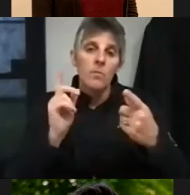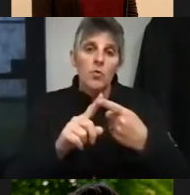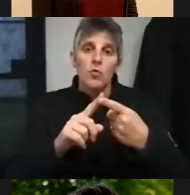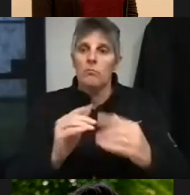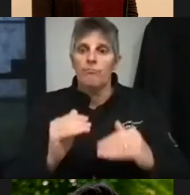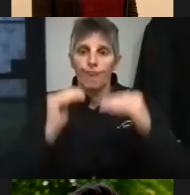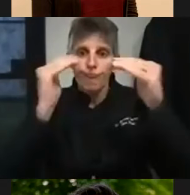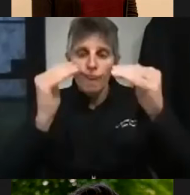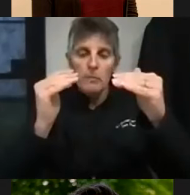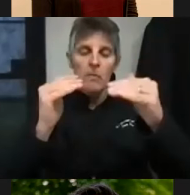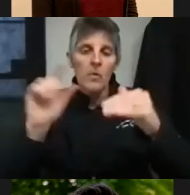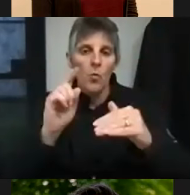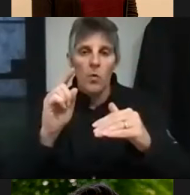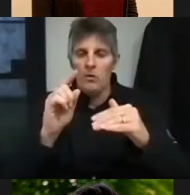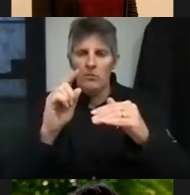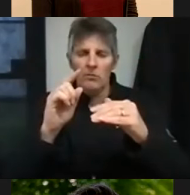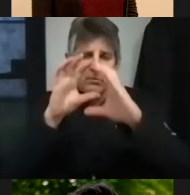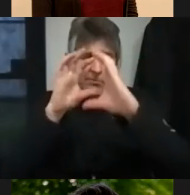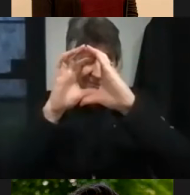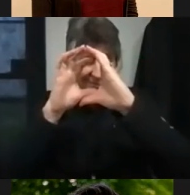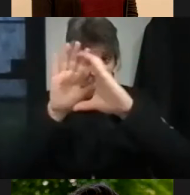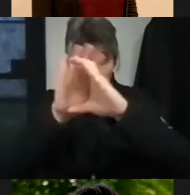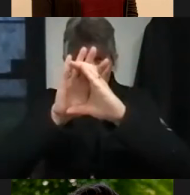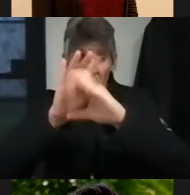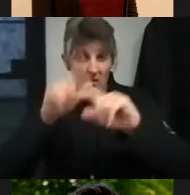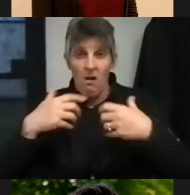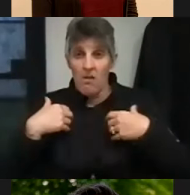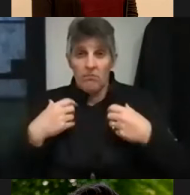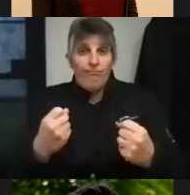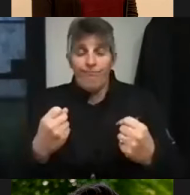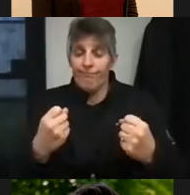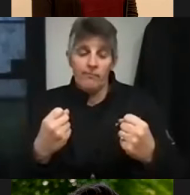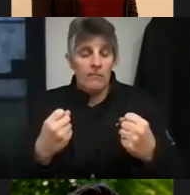stage, where there's an irreversible vision loss